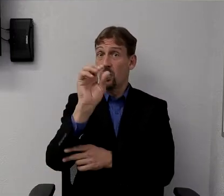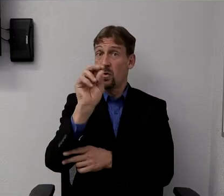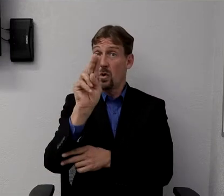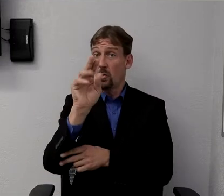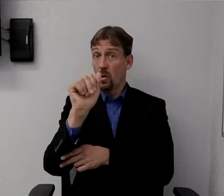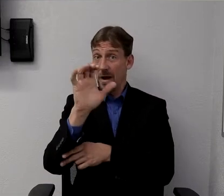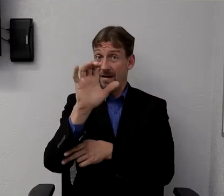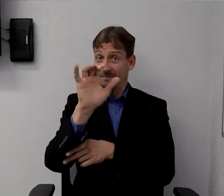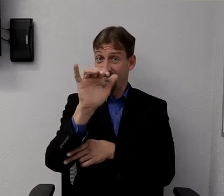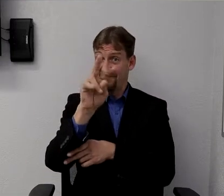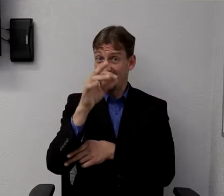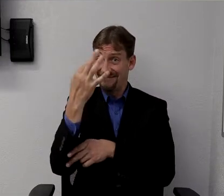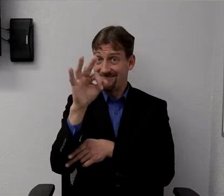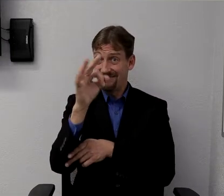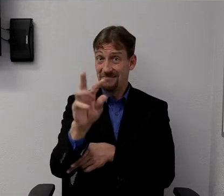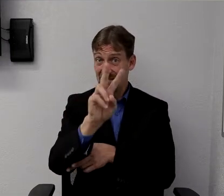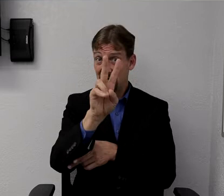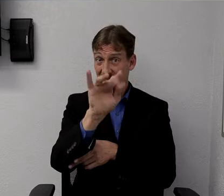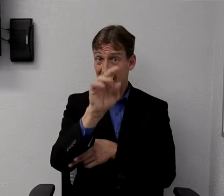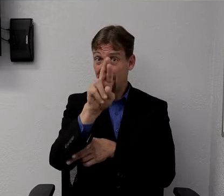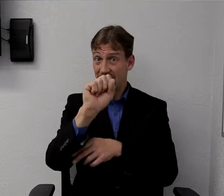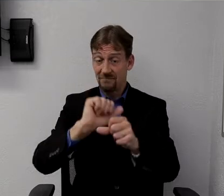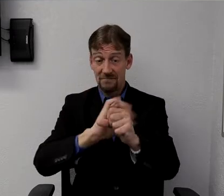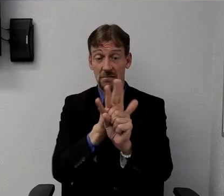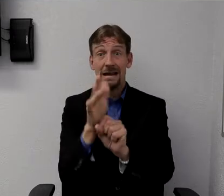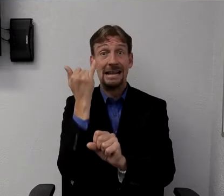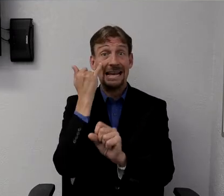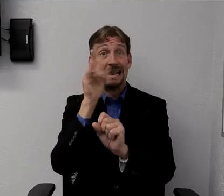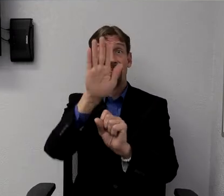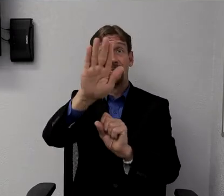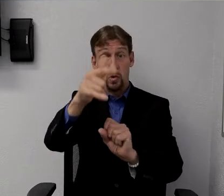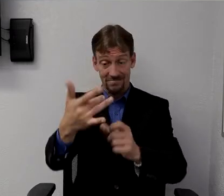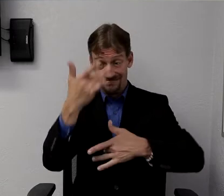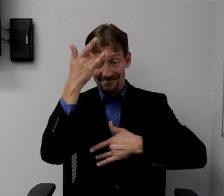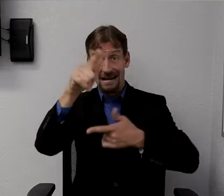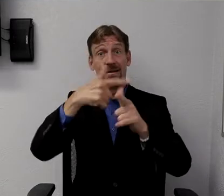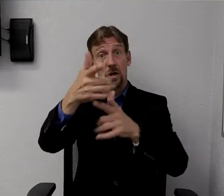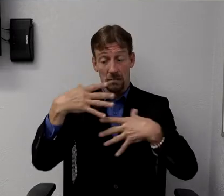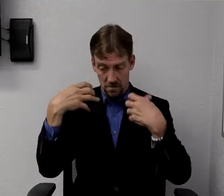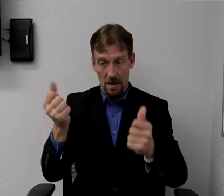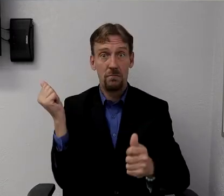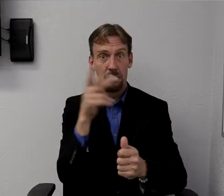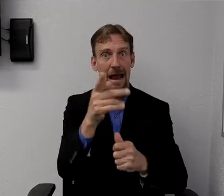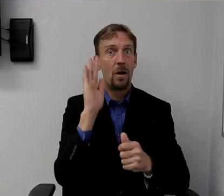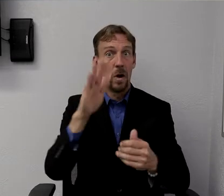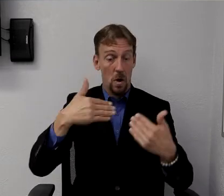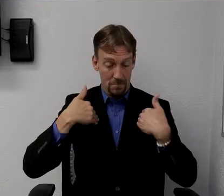around if you get it and your body develops the antibodies to fight it, will